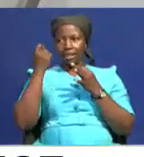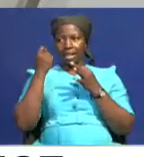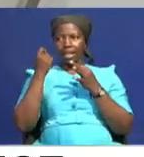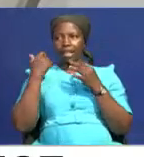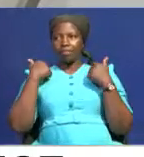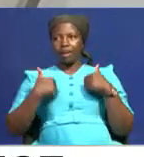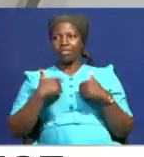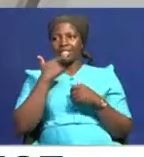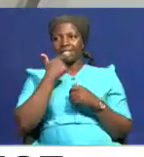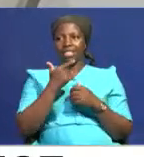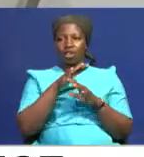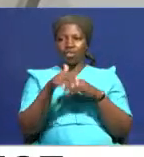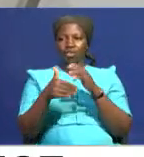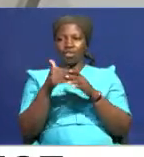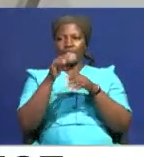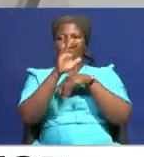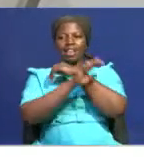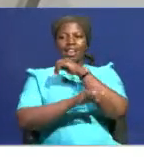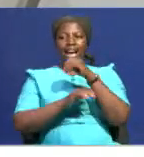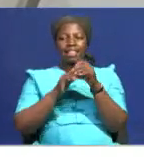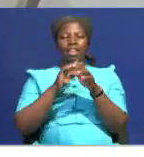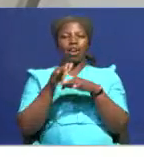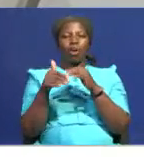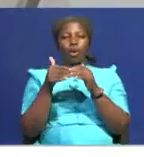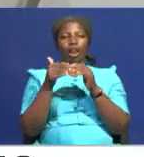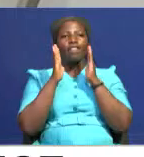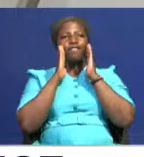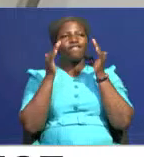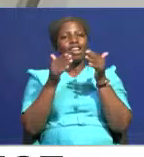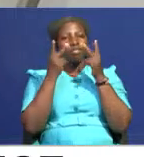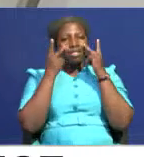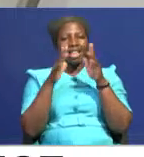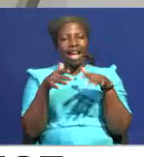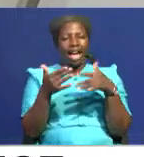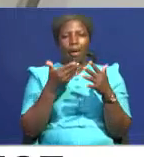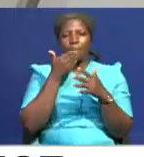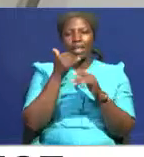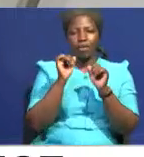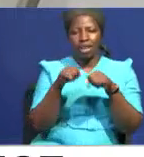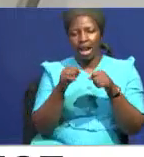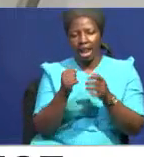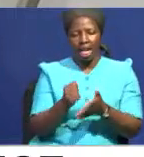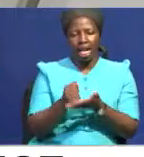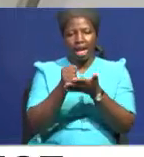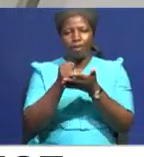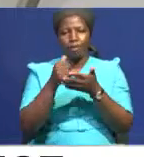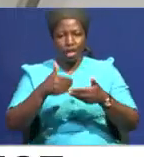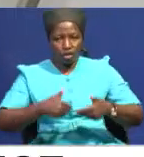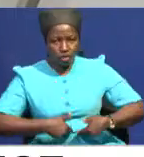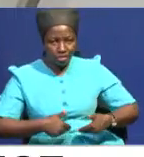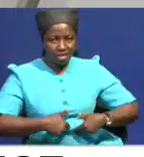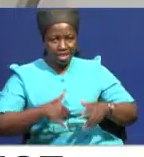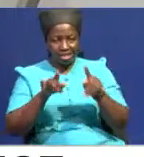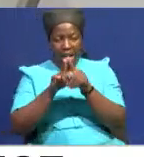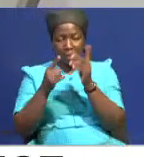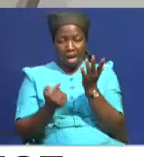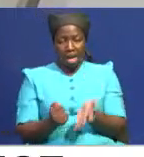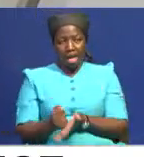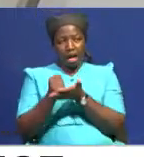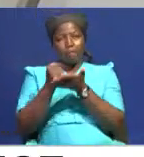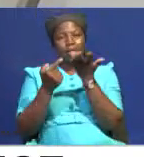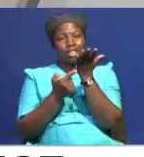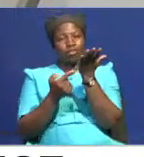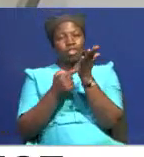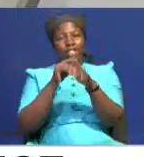that all the countries are into it to see how best we can be able to help the youth and also help the technology as